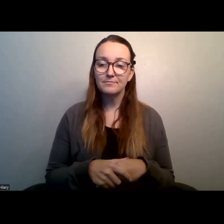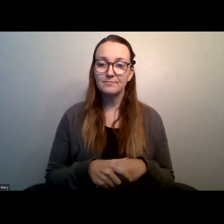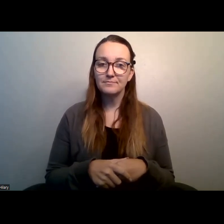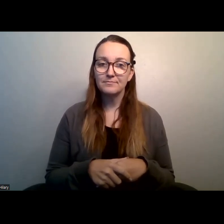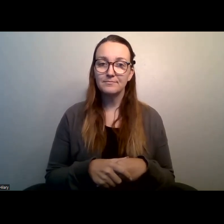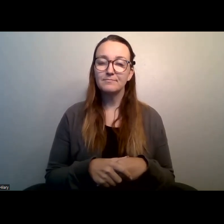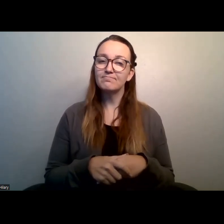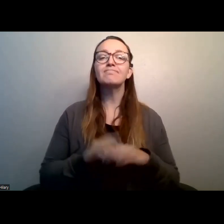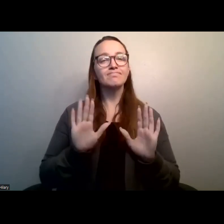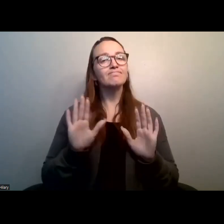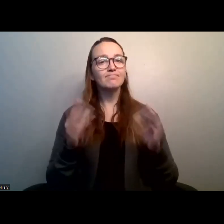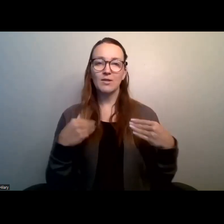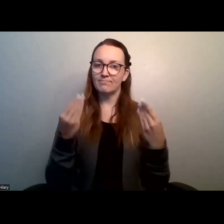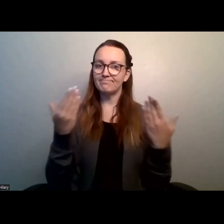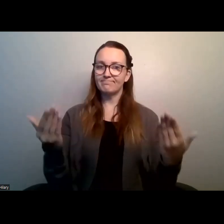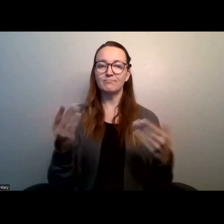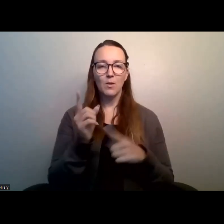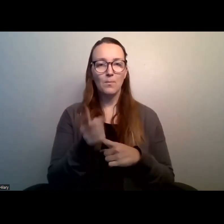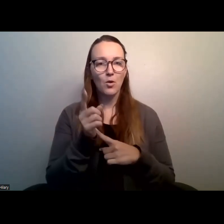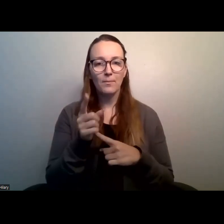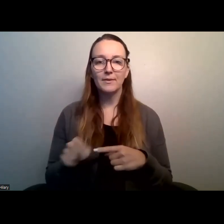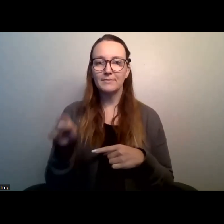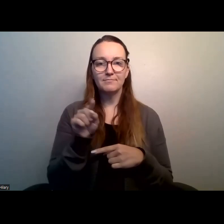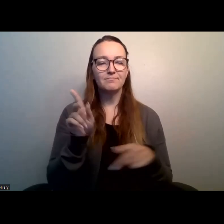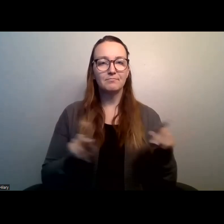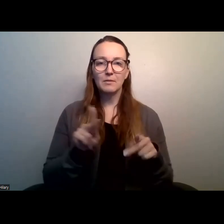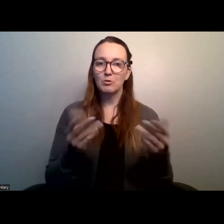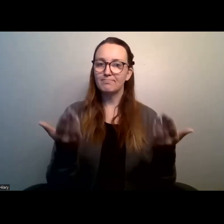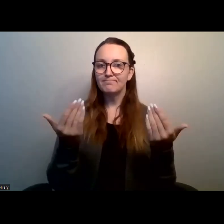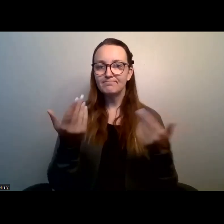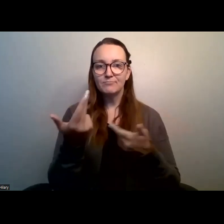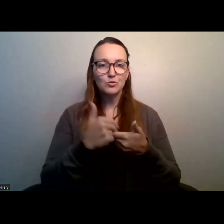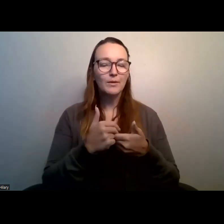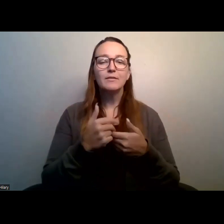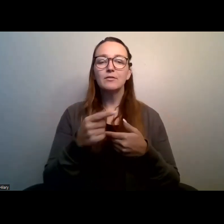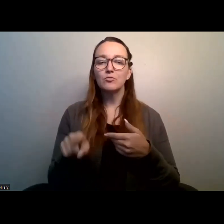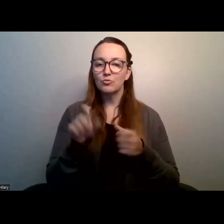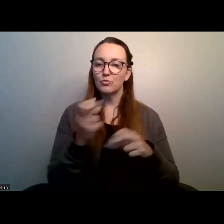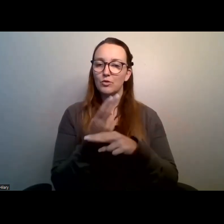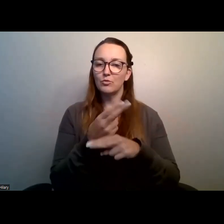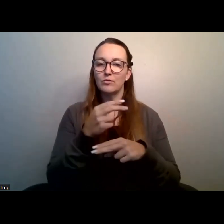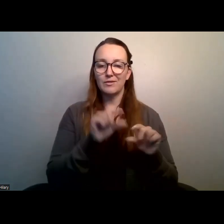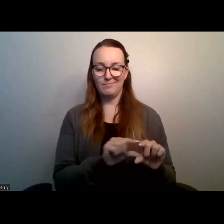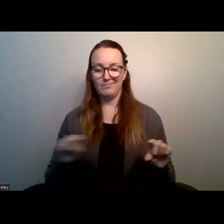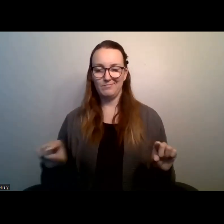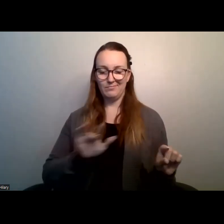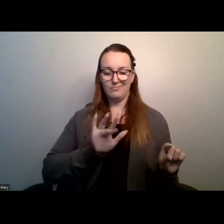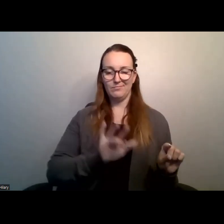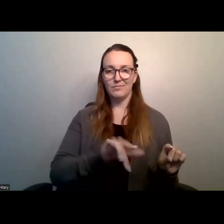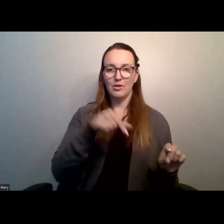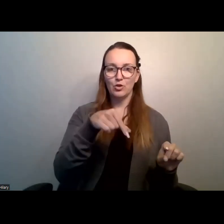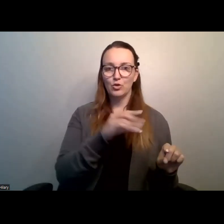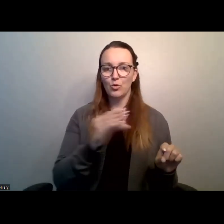So we'll give you guys a moment, attendees. Feel free to use that Q&A function right at the bottom.